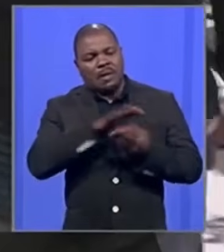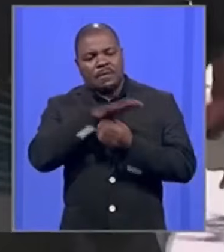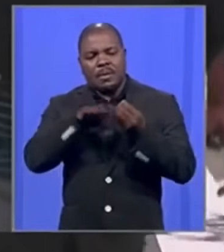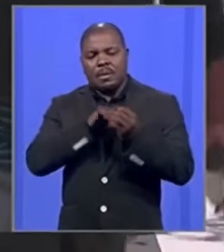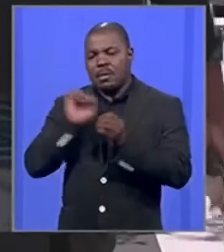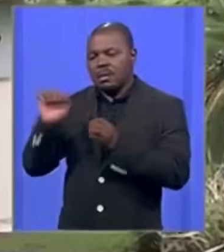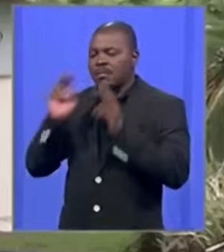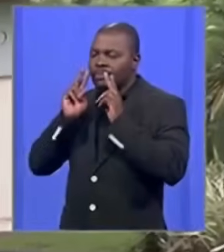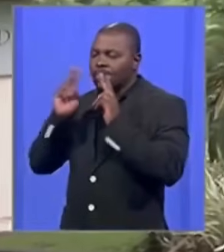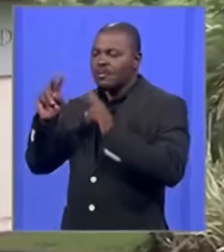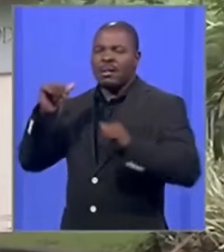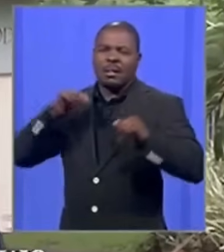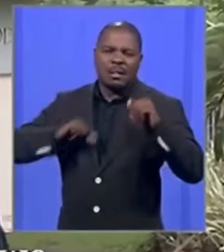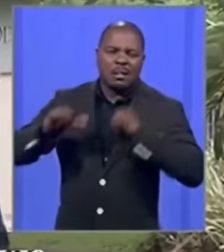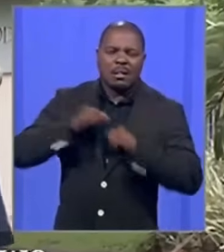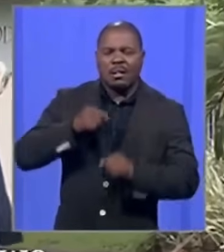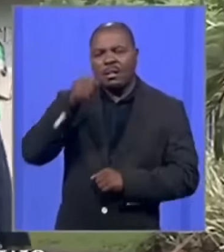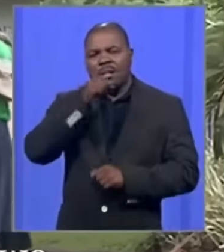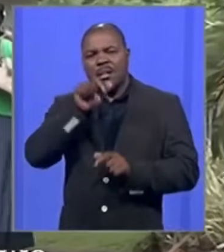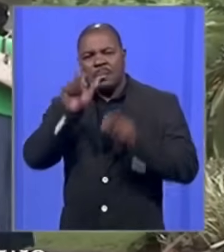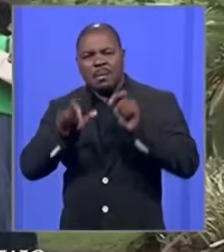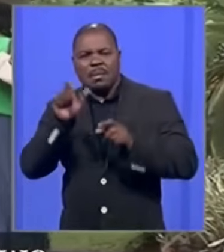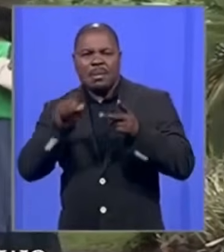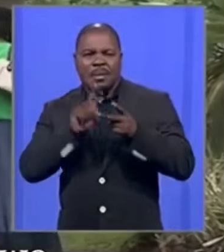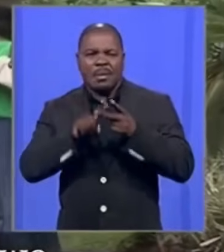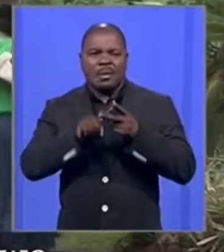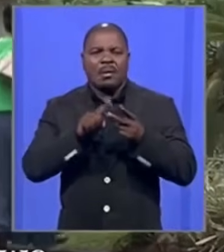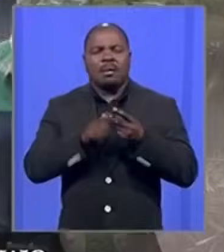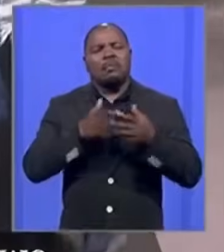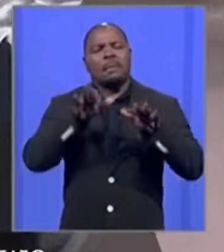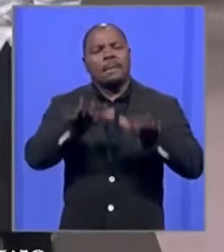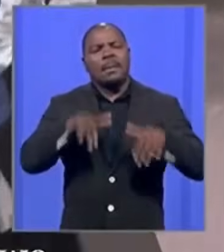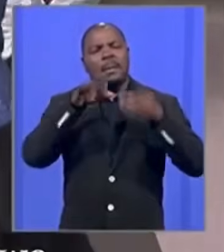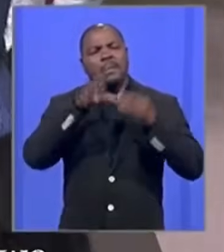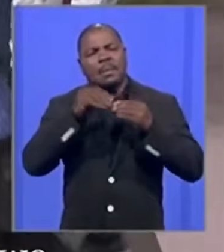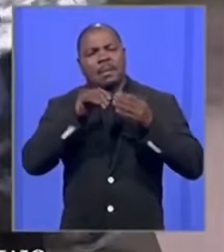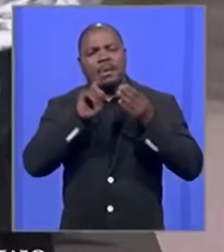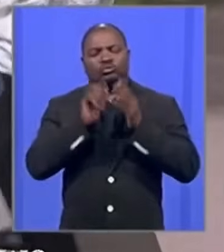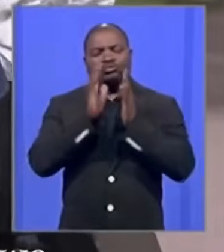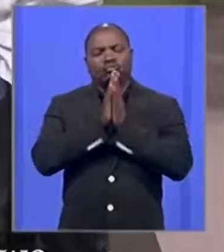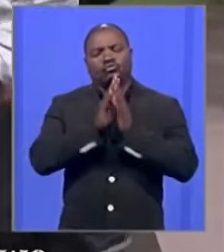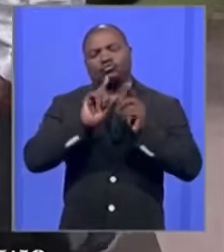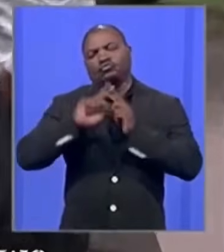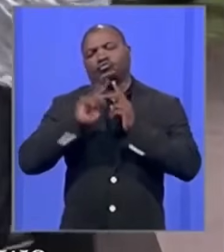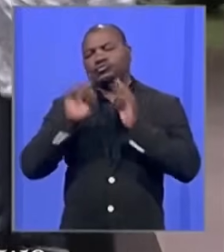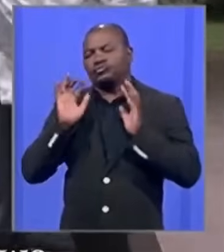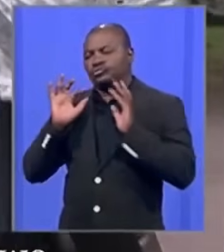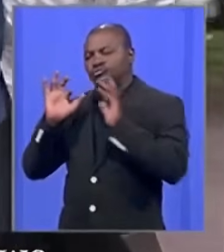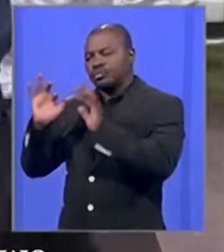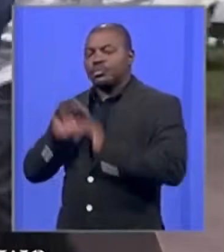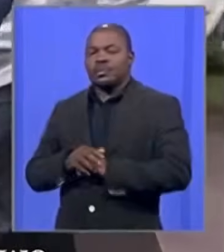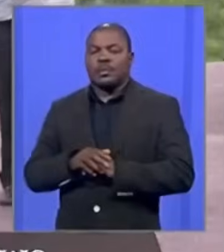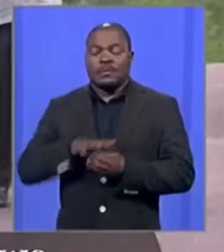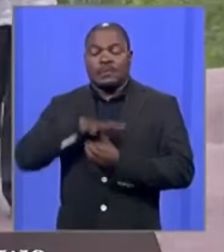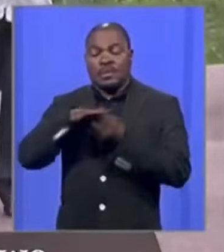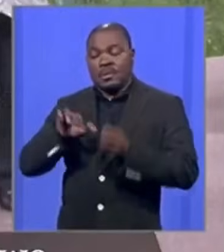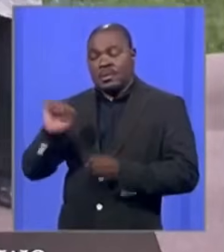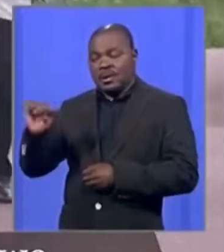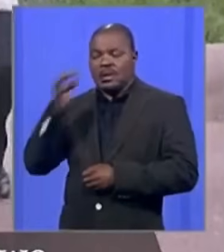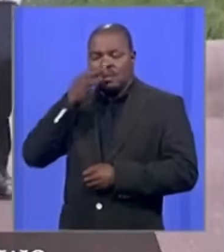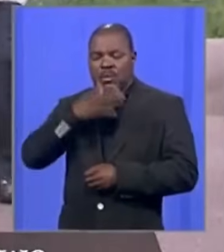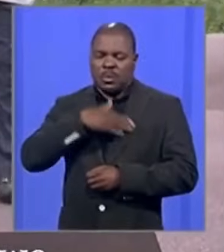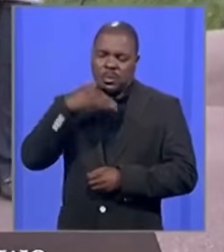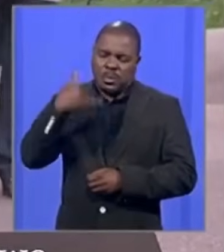ne le badiragatsi, ditokololo tsa kgotlhapeo molao le baeteledipele ba sedumedi. Ba lelapa ba re ba utlwisitse botlhoko ke